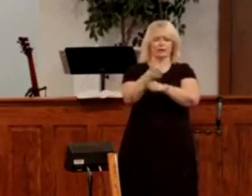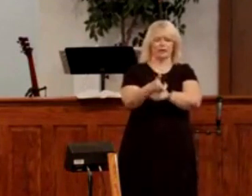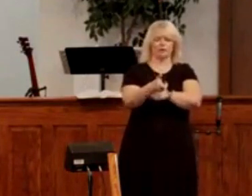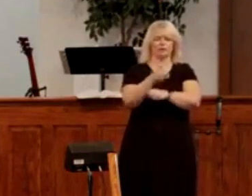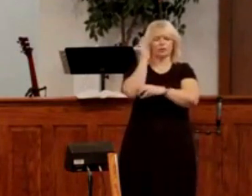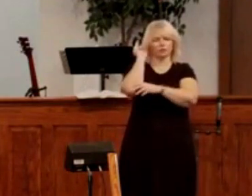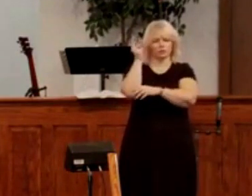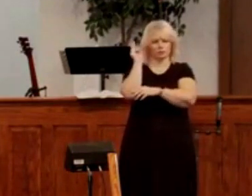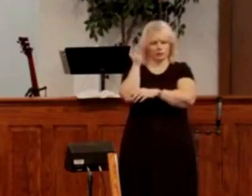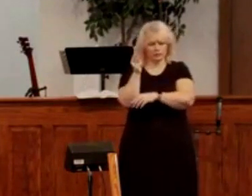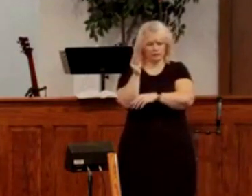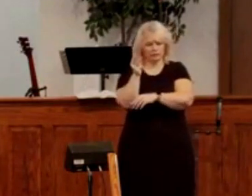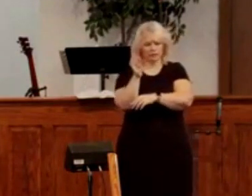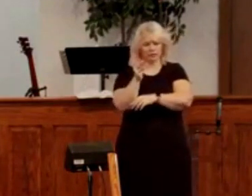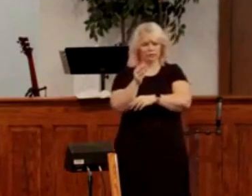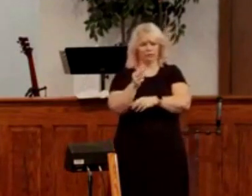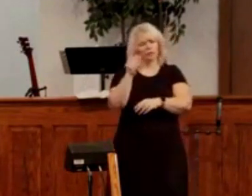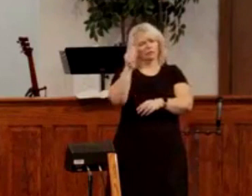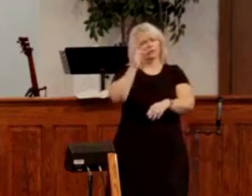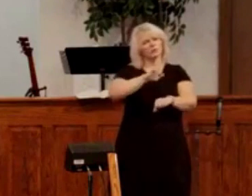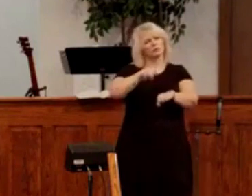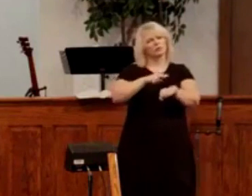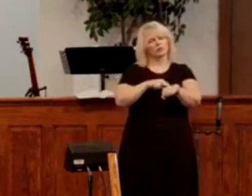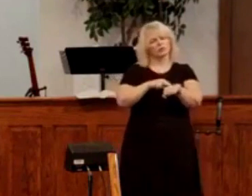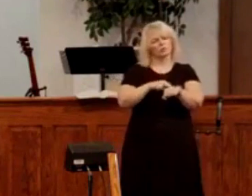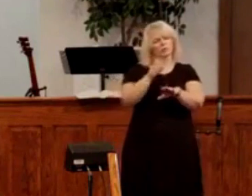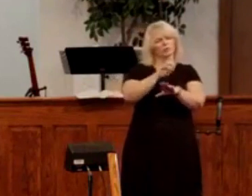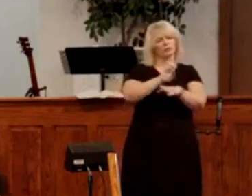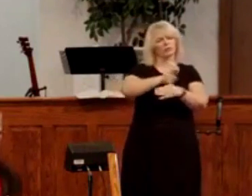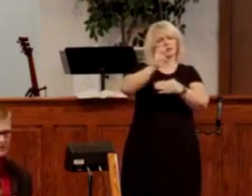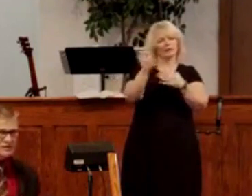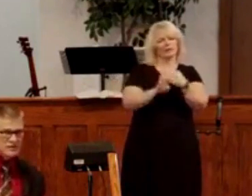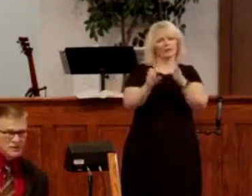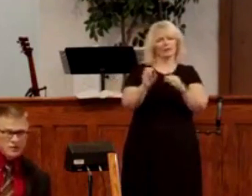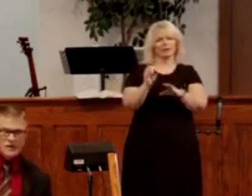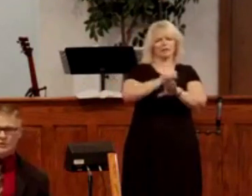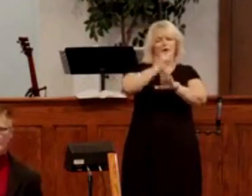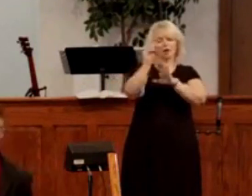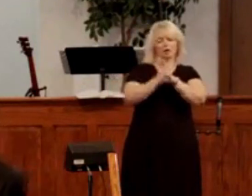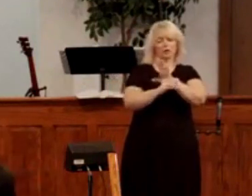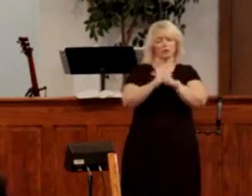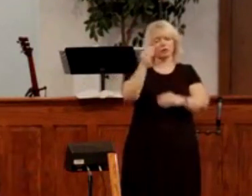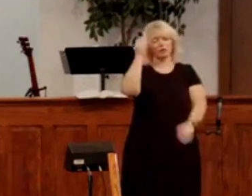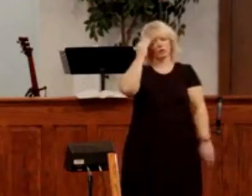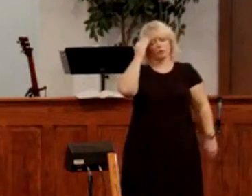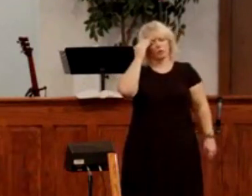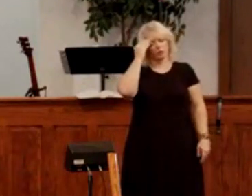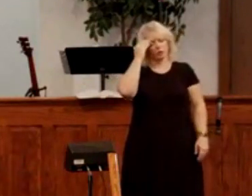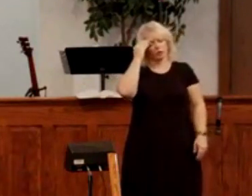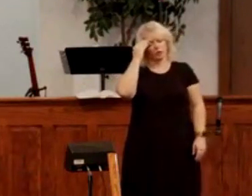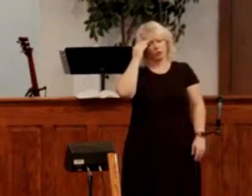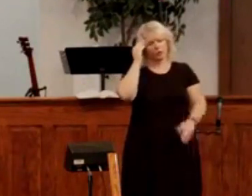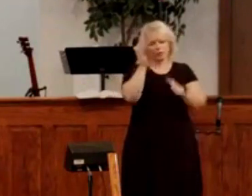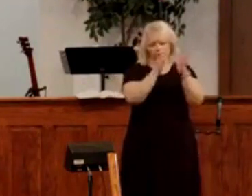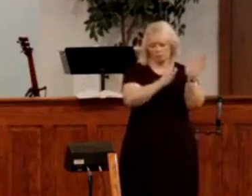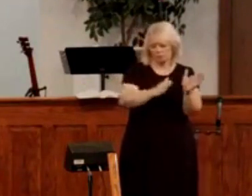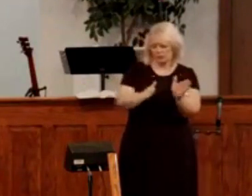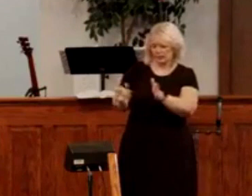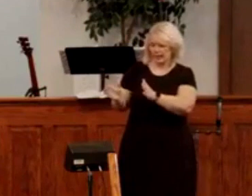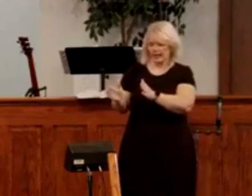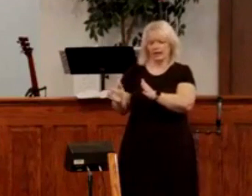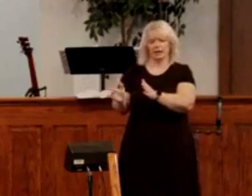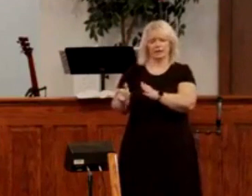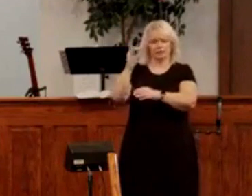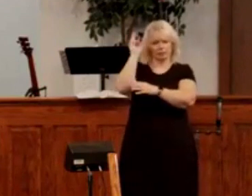have it planned out usually by the end of October. So by the end of this month, we will have the sermon series planned all the way through the